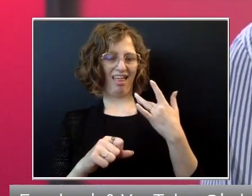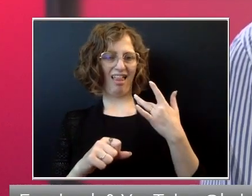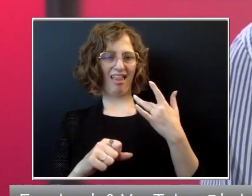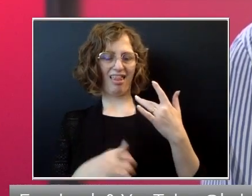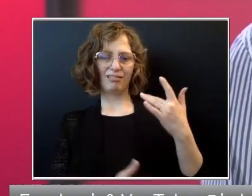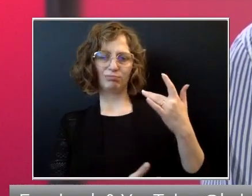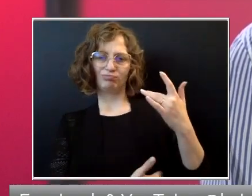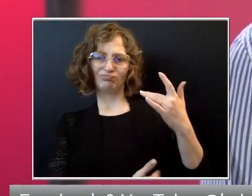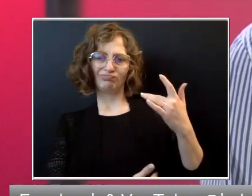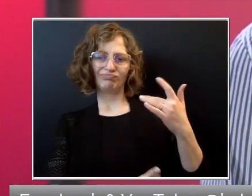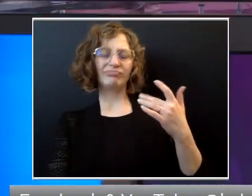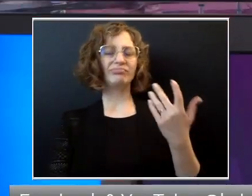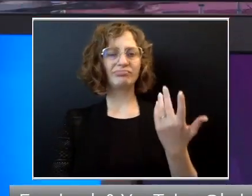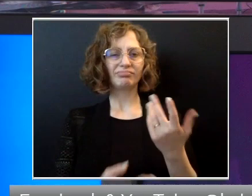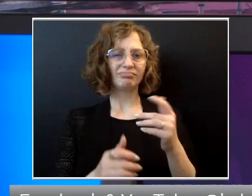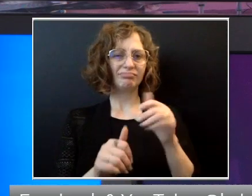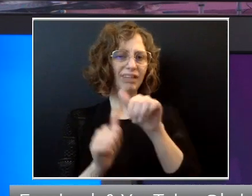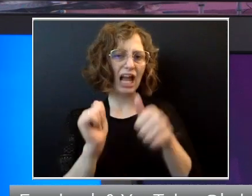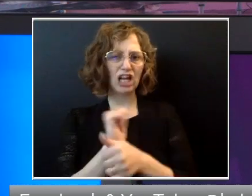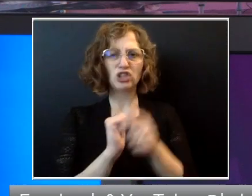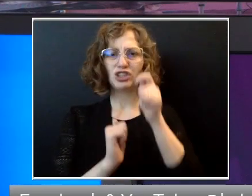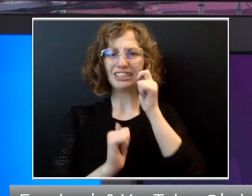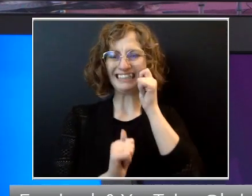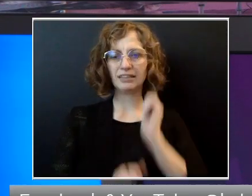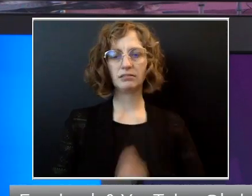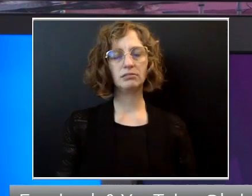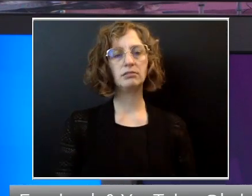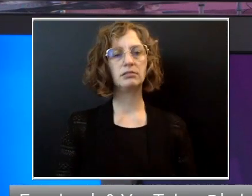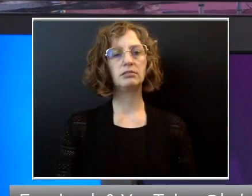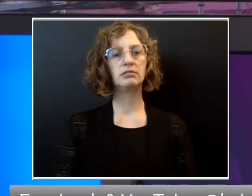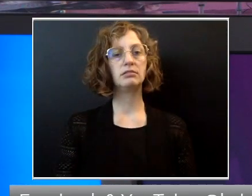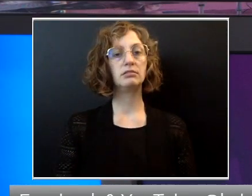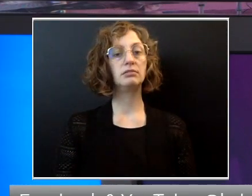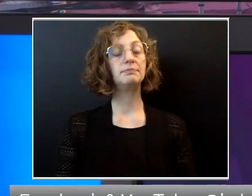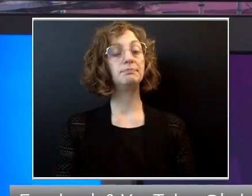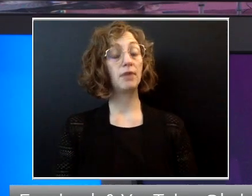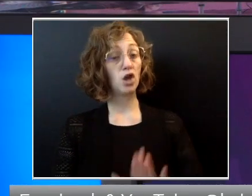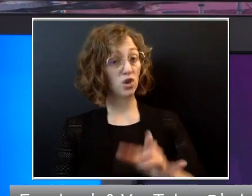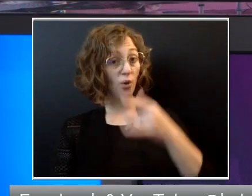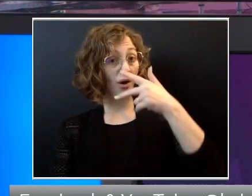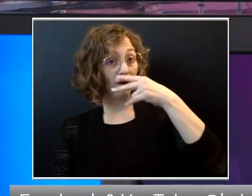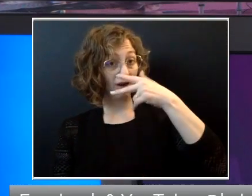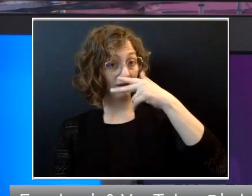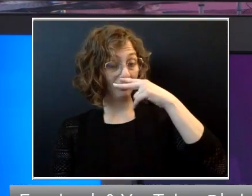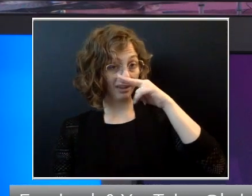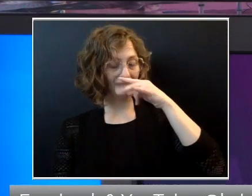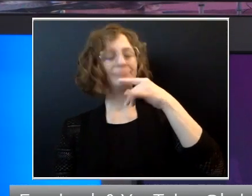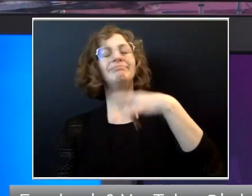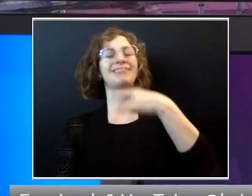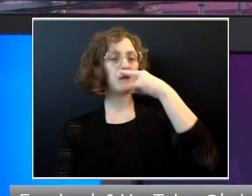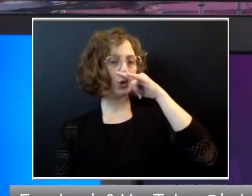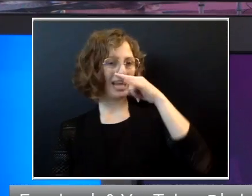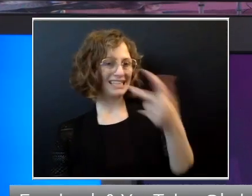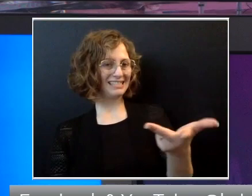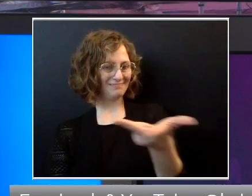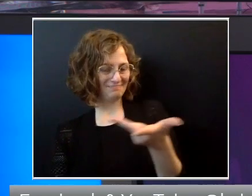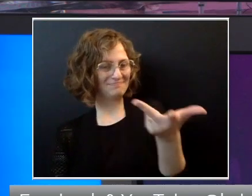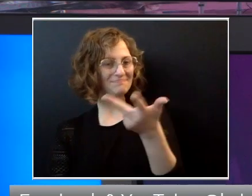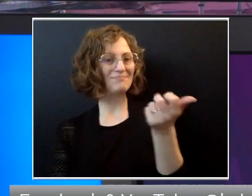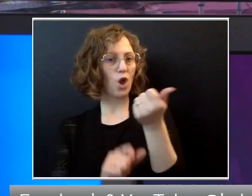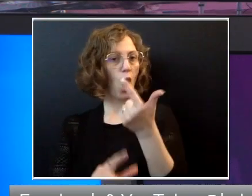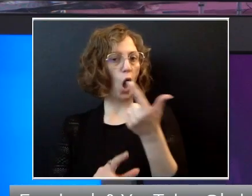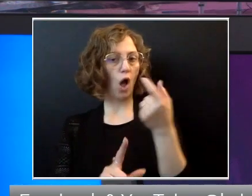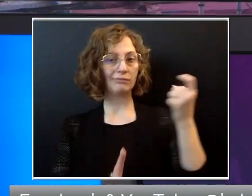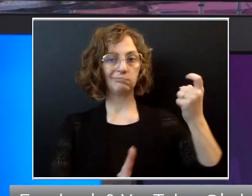your skin. So all three of your children, your triplets, all inherited the gene. How old were they when you